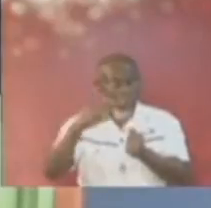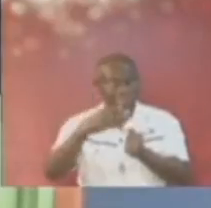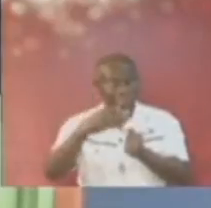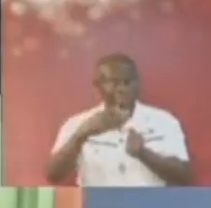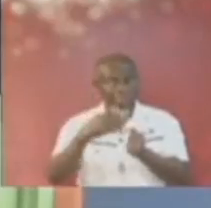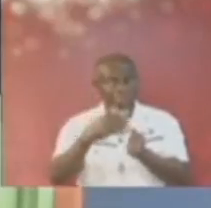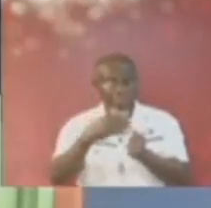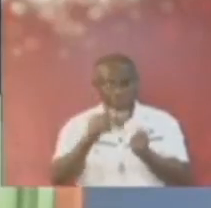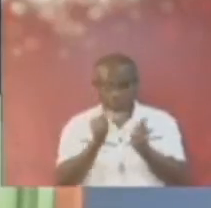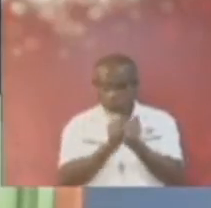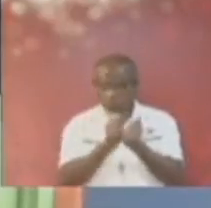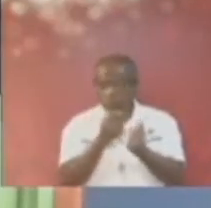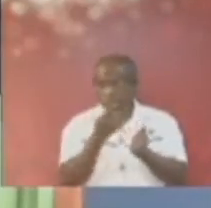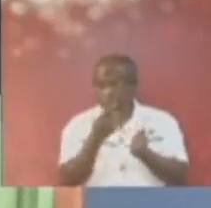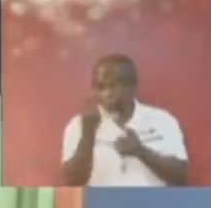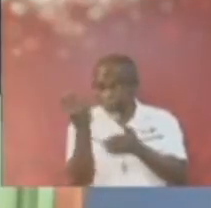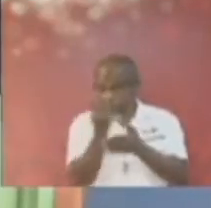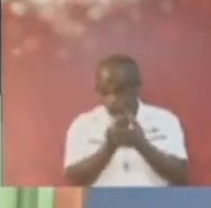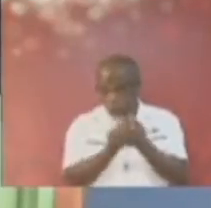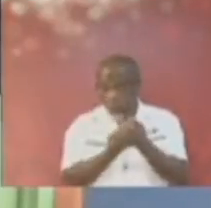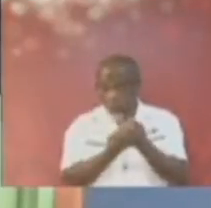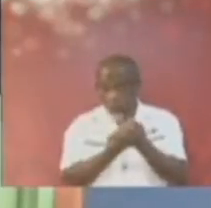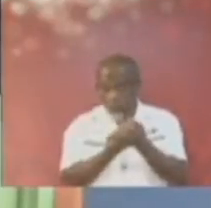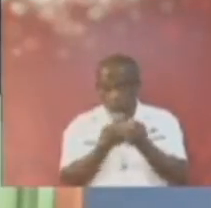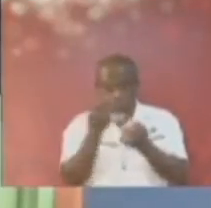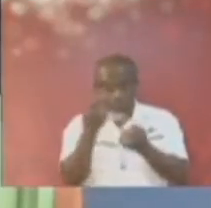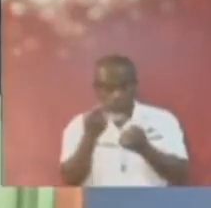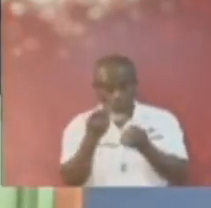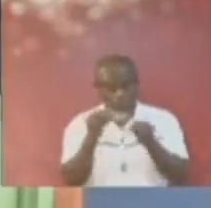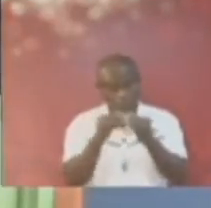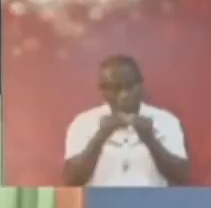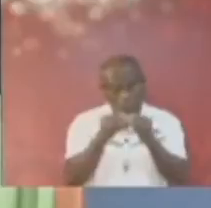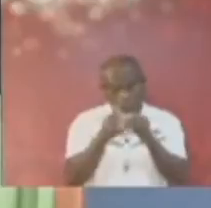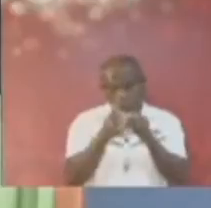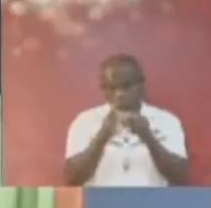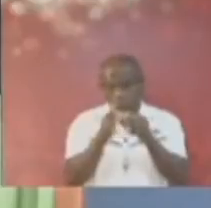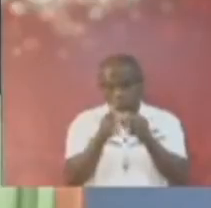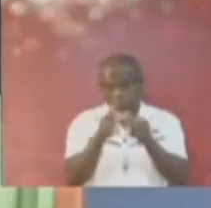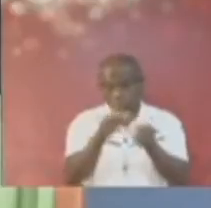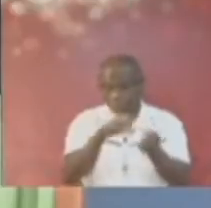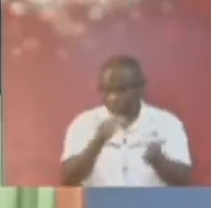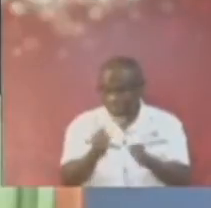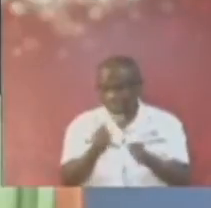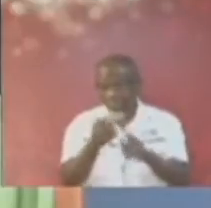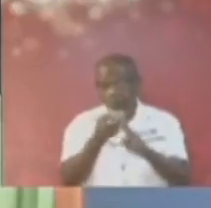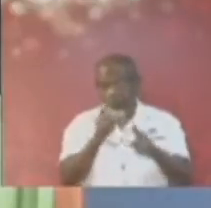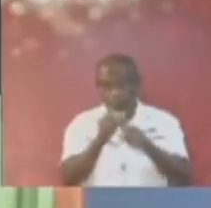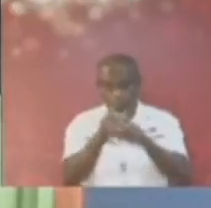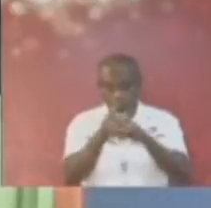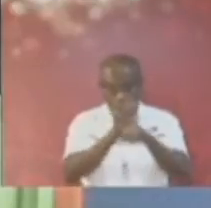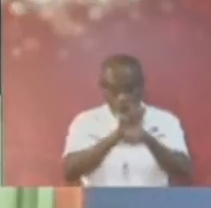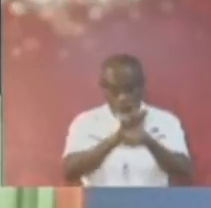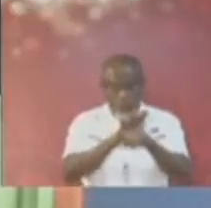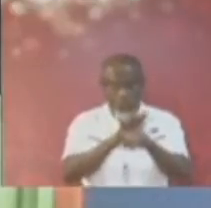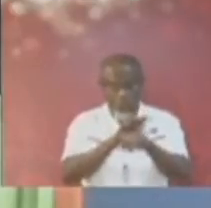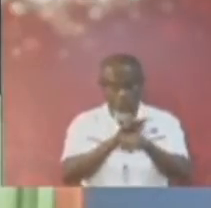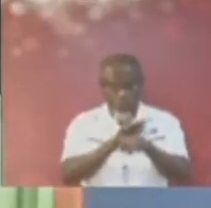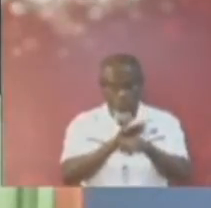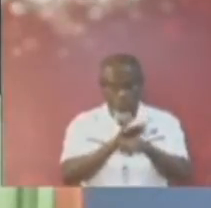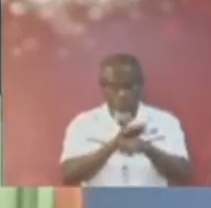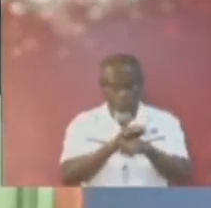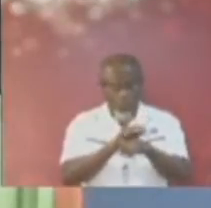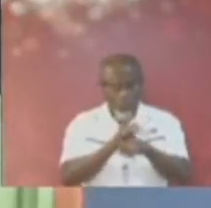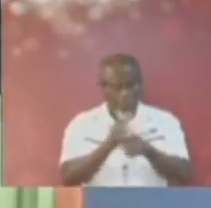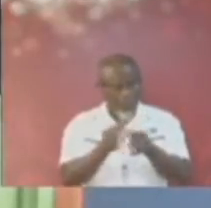we're seeing succumbing to the virus more than others. So I wanted to find out if we have